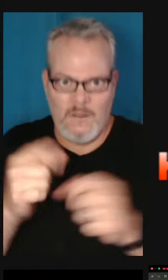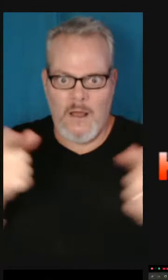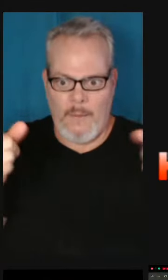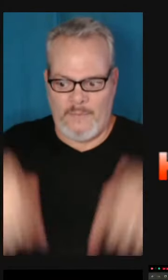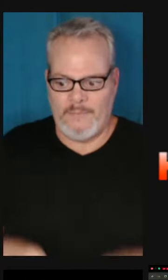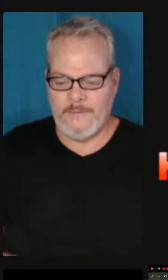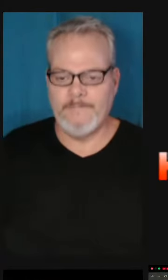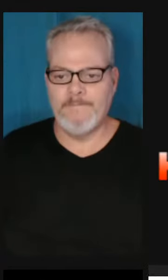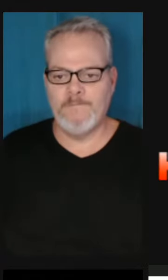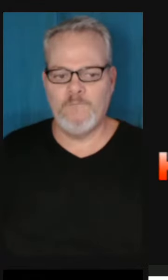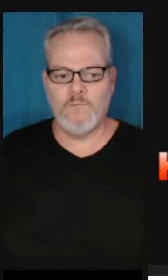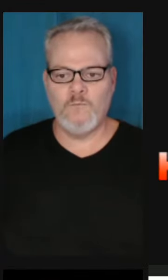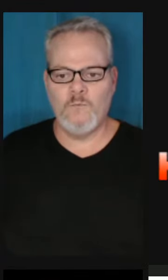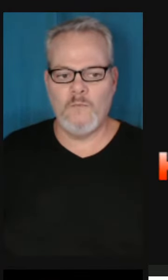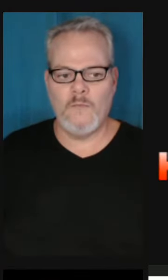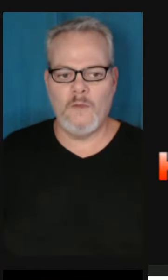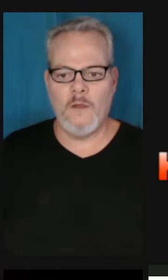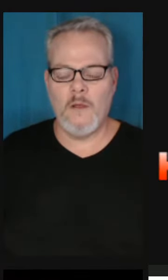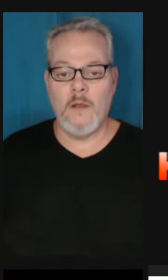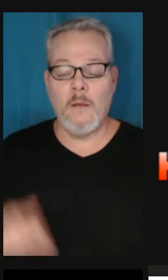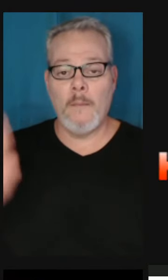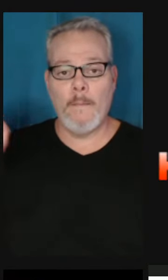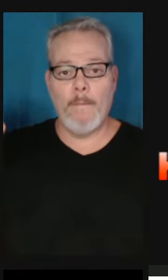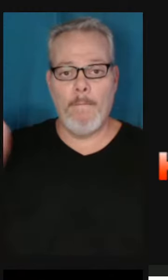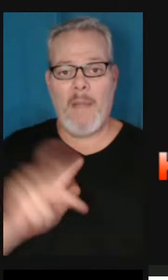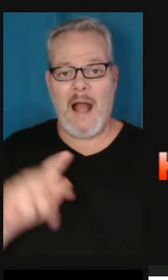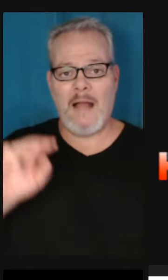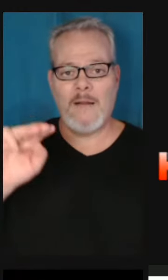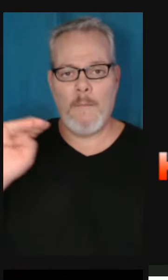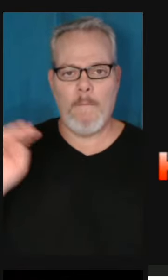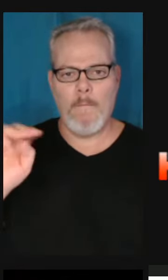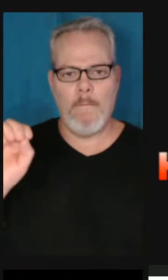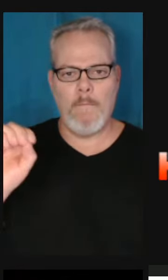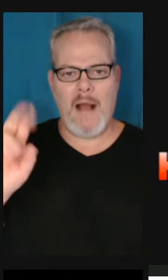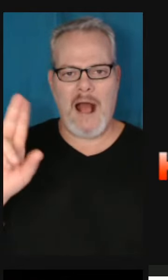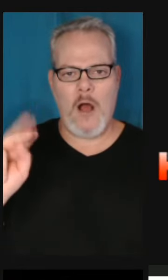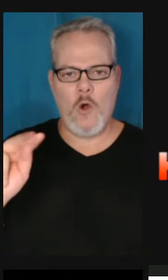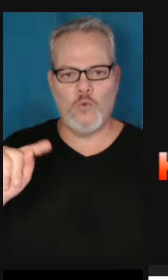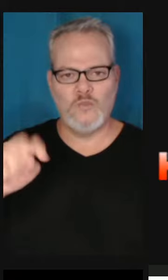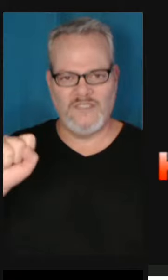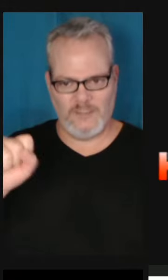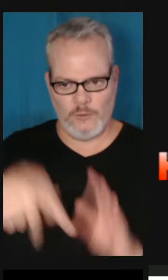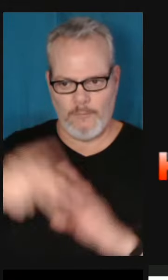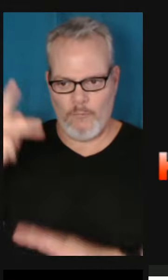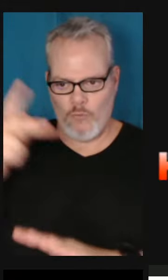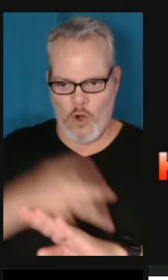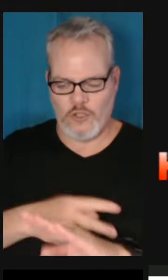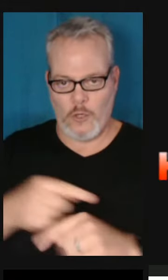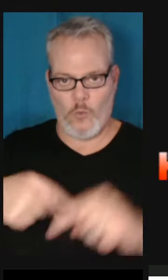So coming back to our mounts project here, we can rewind back to before episode 37.